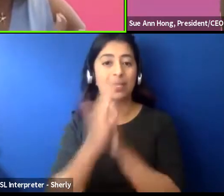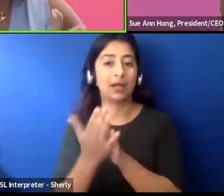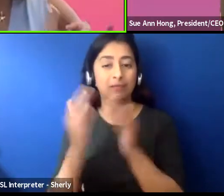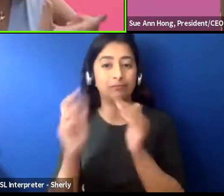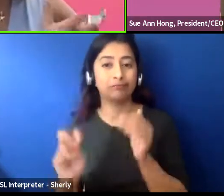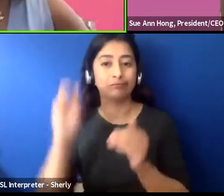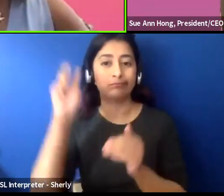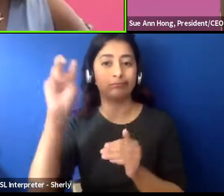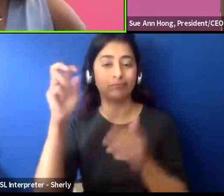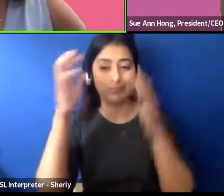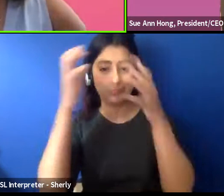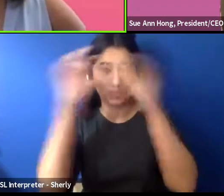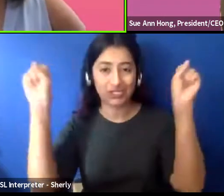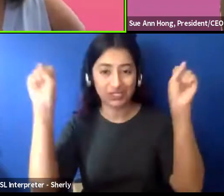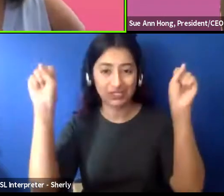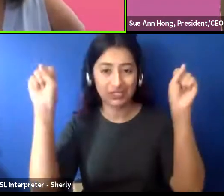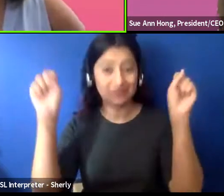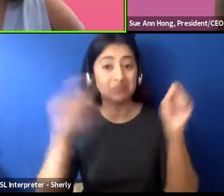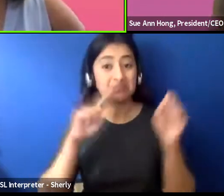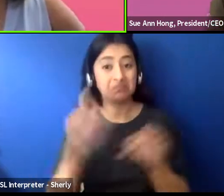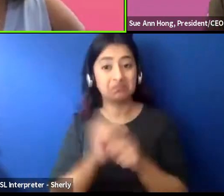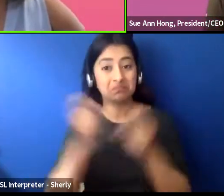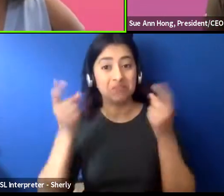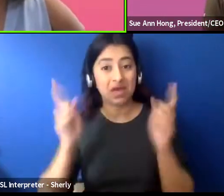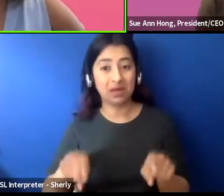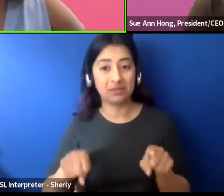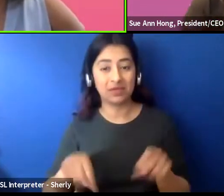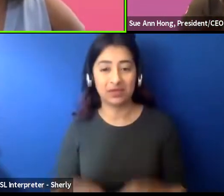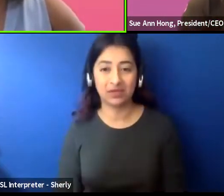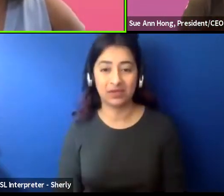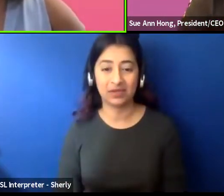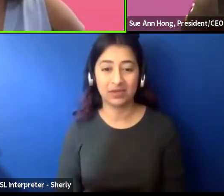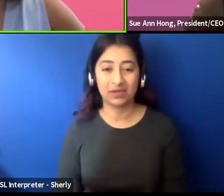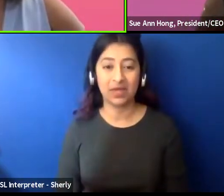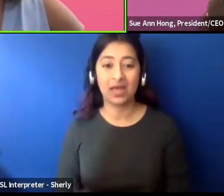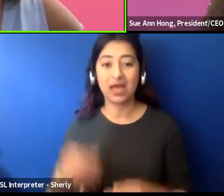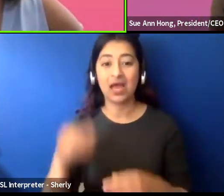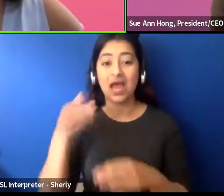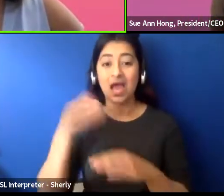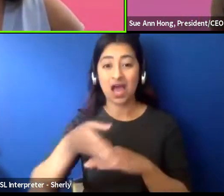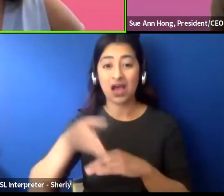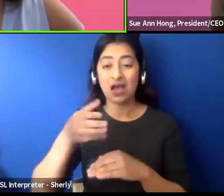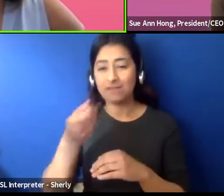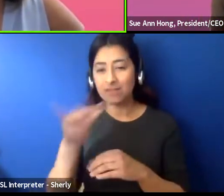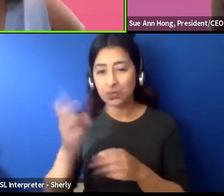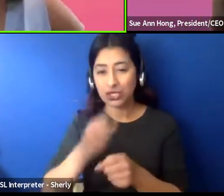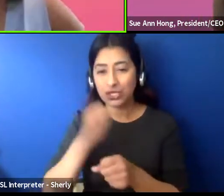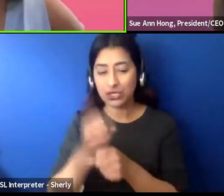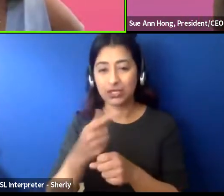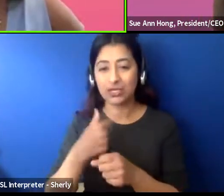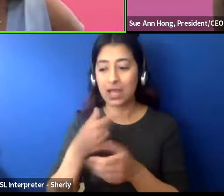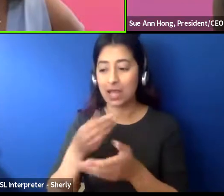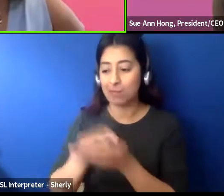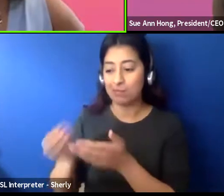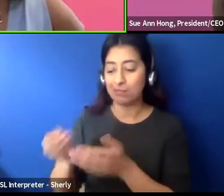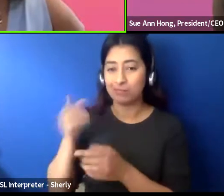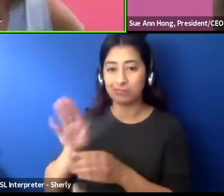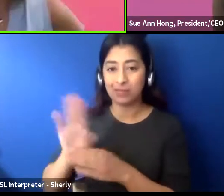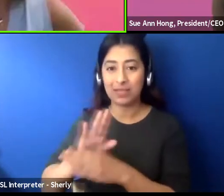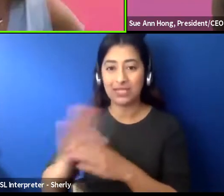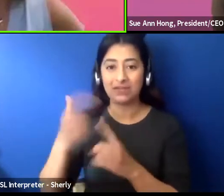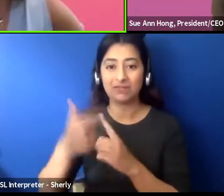did happen. And a couple years after that, I purchased the assets from my parents outright.